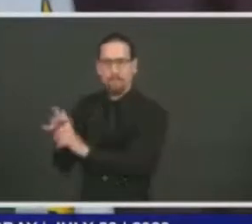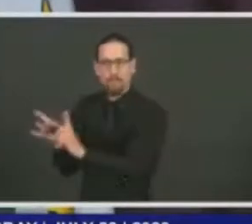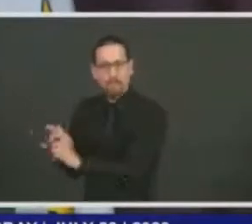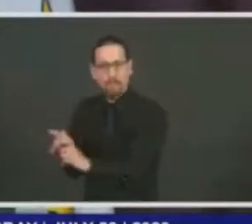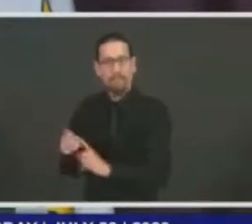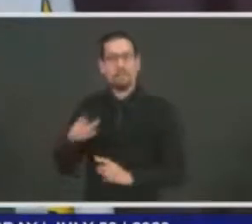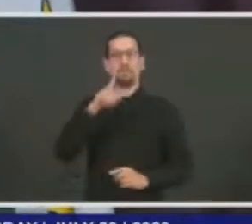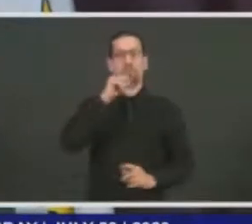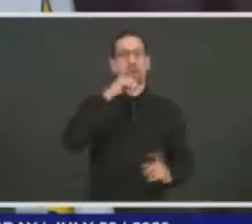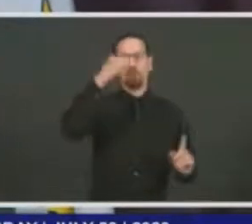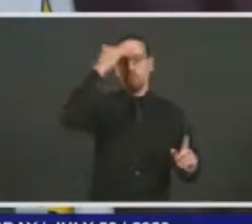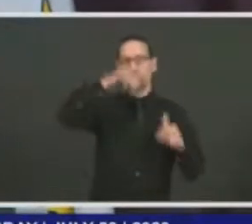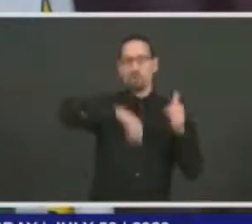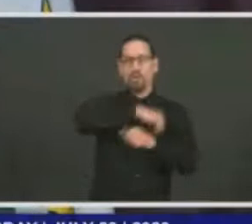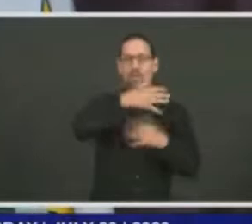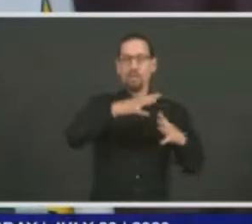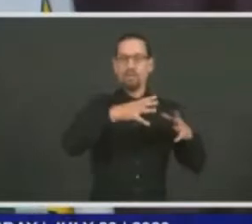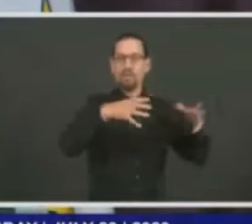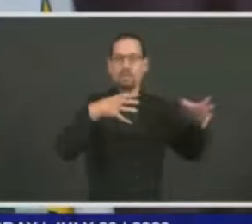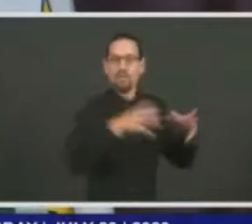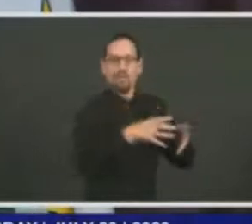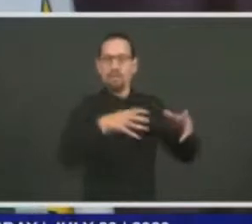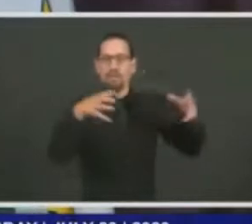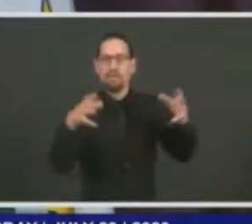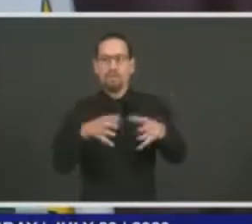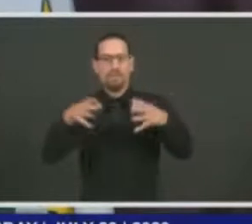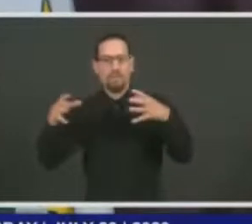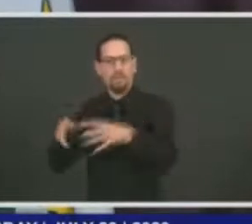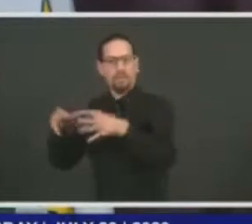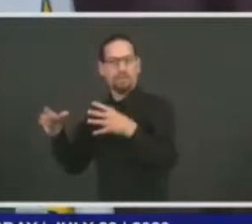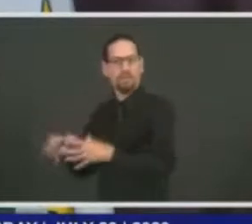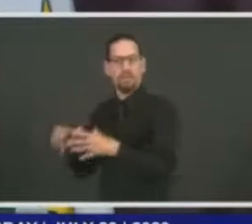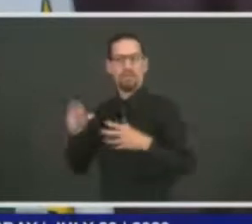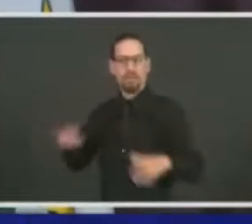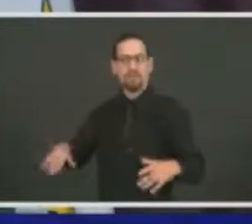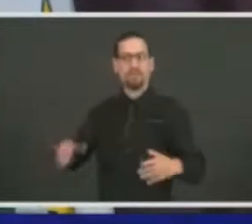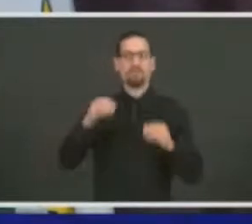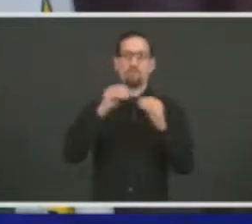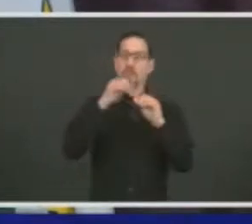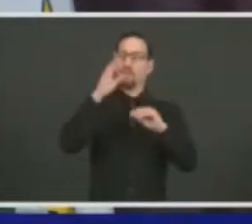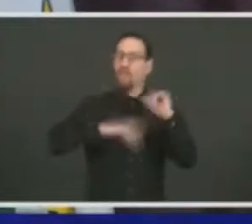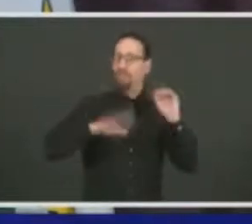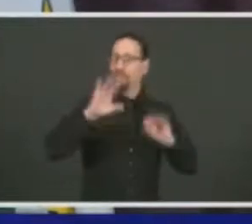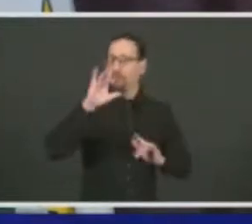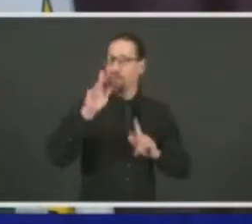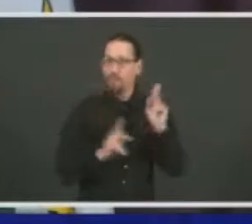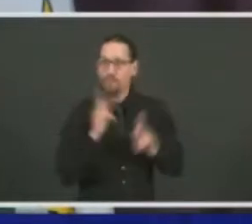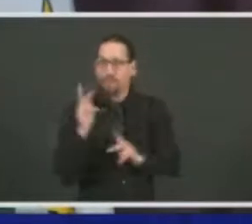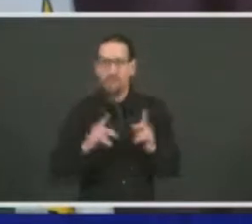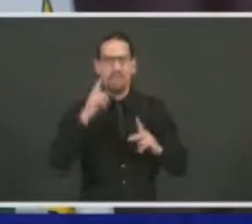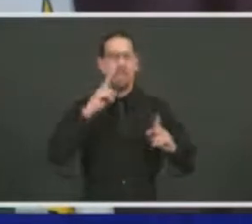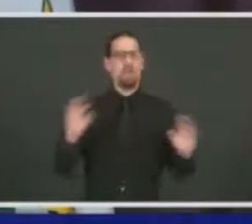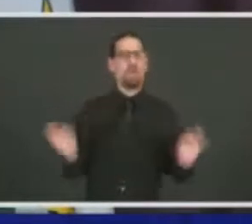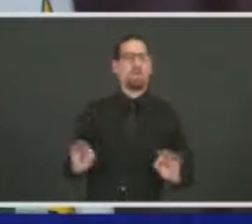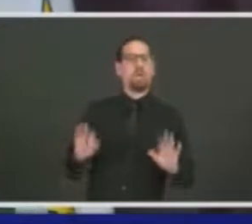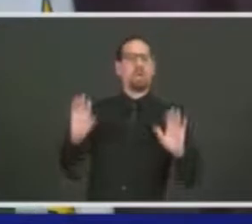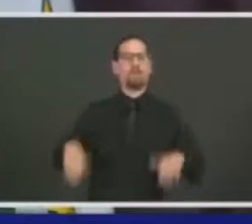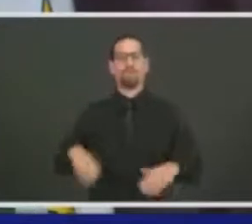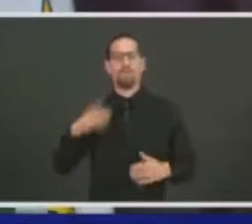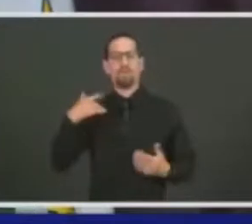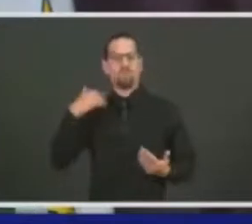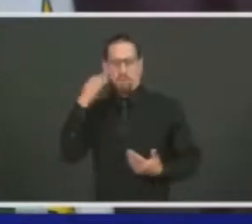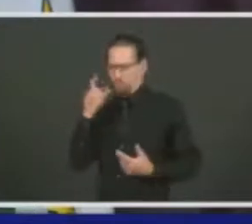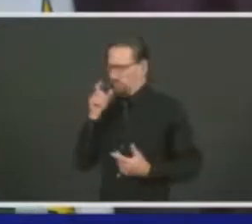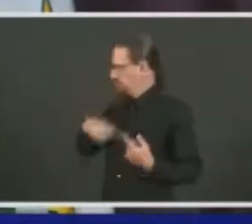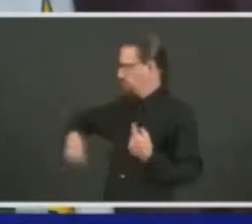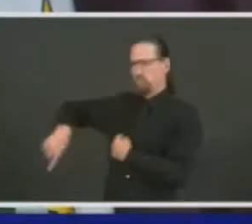family, more than 25 people, not wearing masks, in close contact for